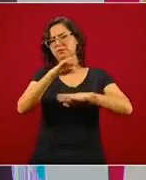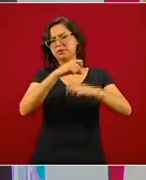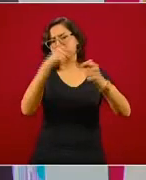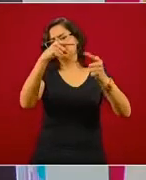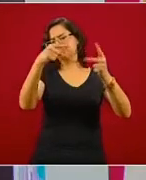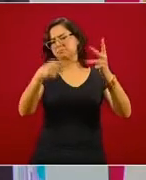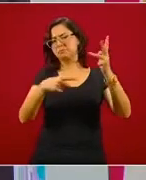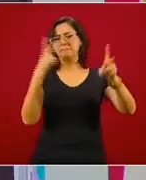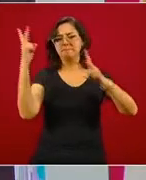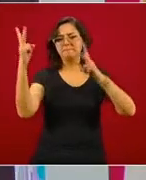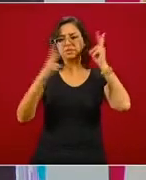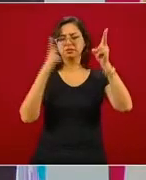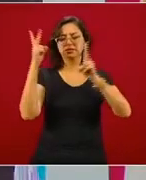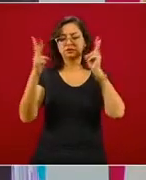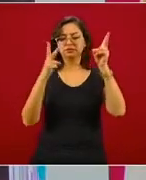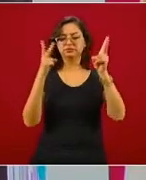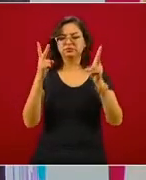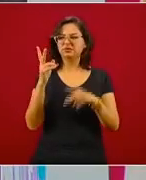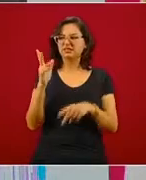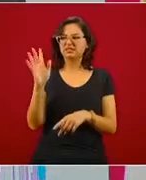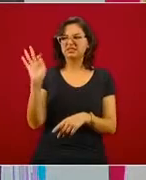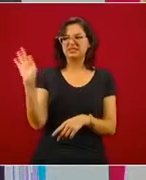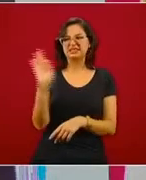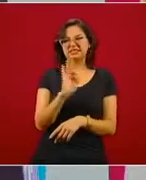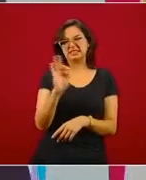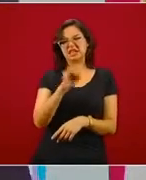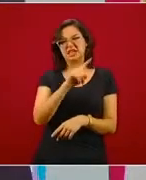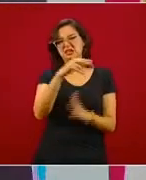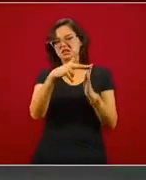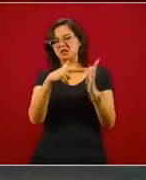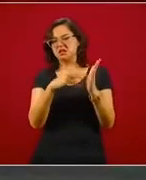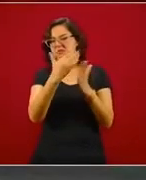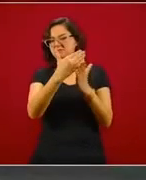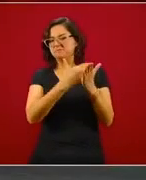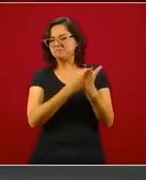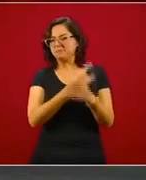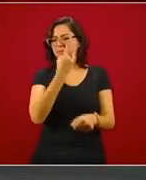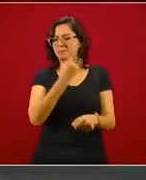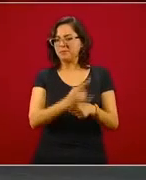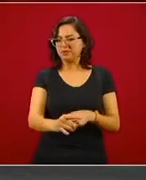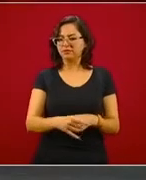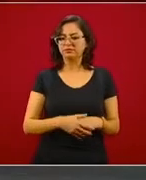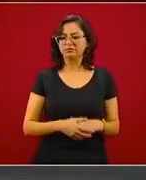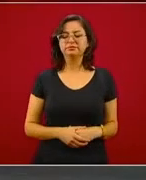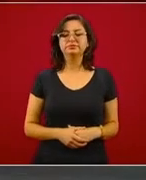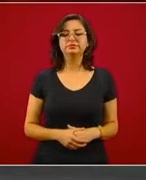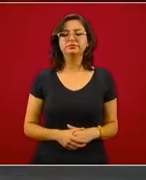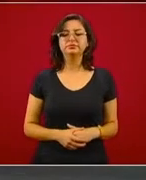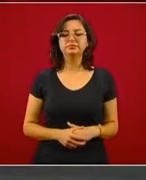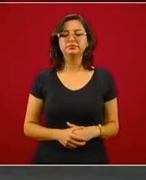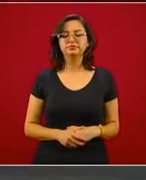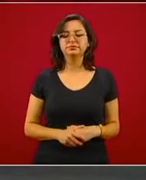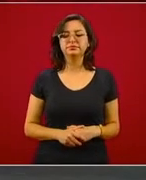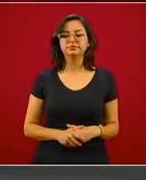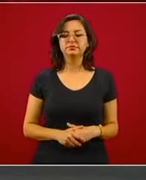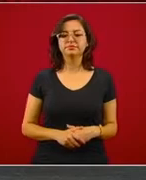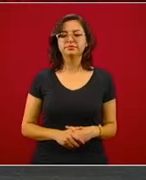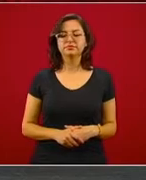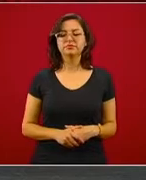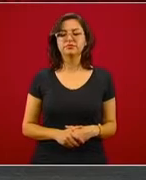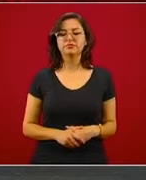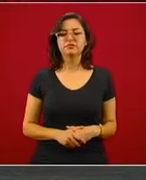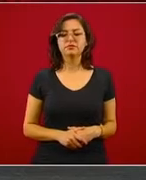to to our friends in the Ministry of Labor and tell them, why don't you go visit these companies? Because it seems like they might not